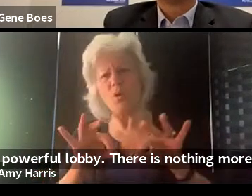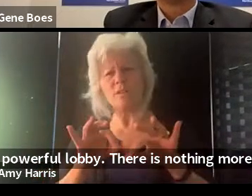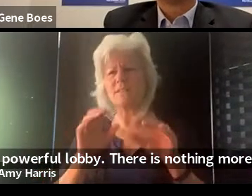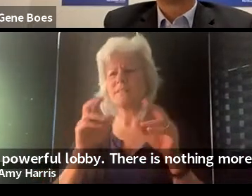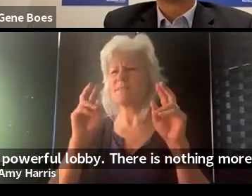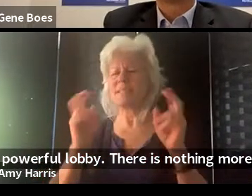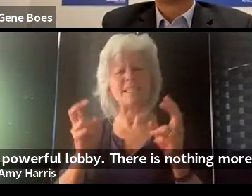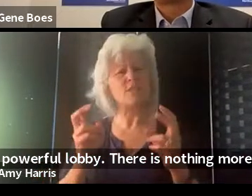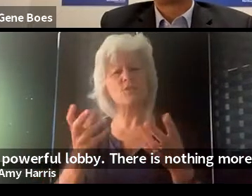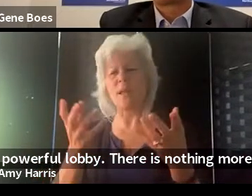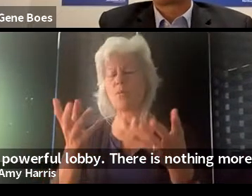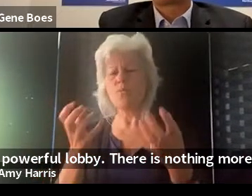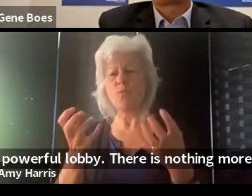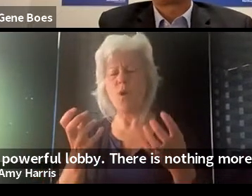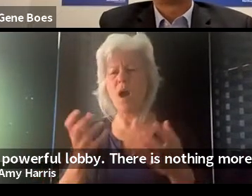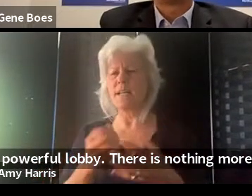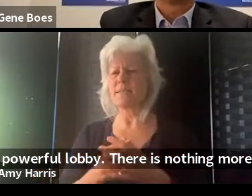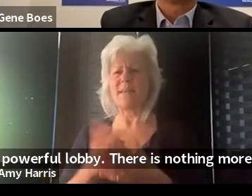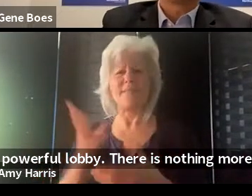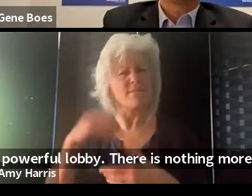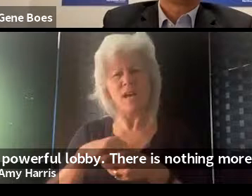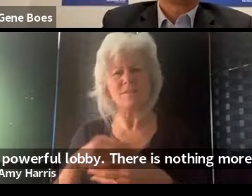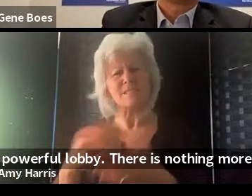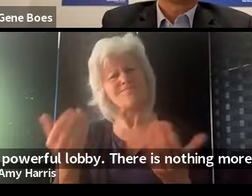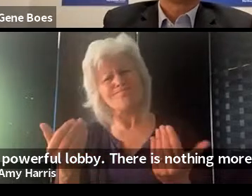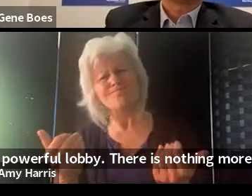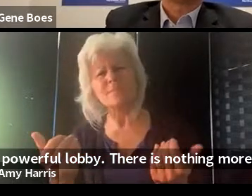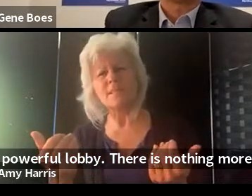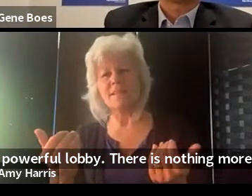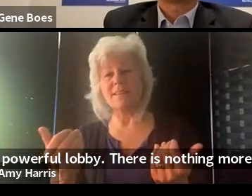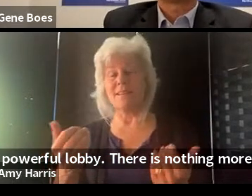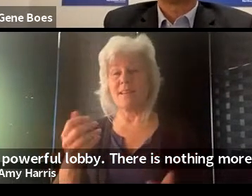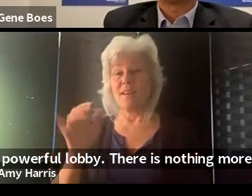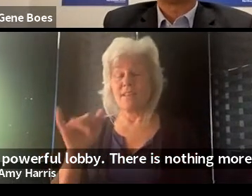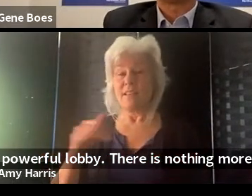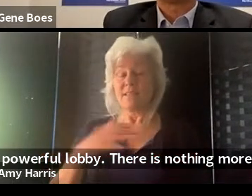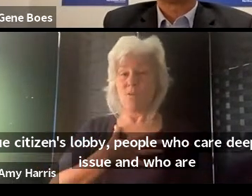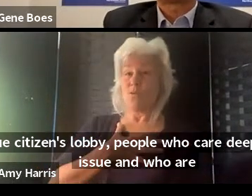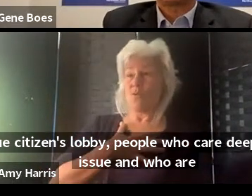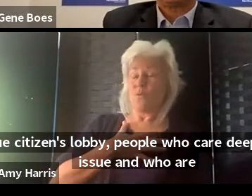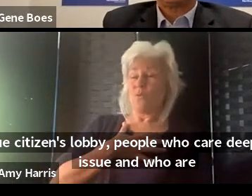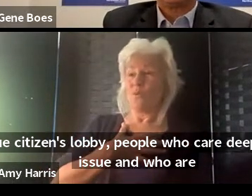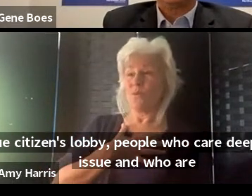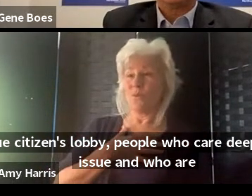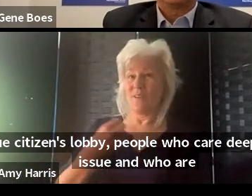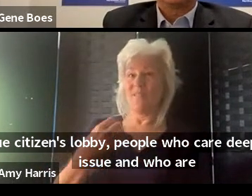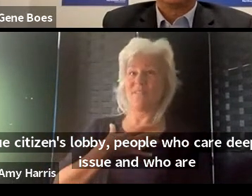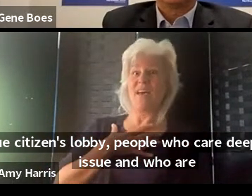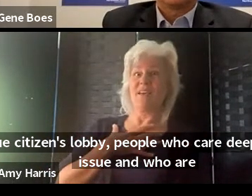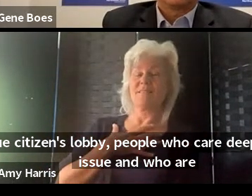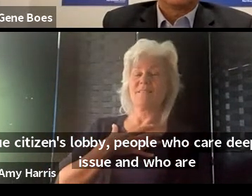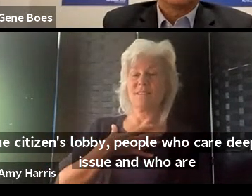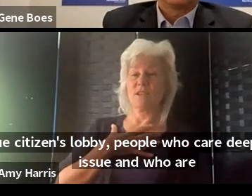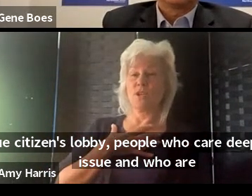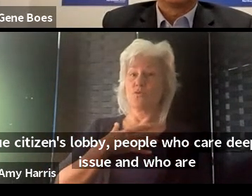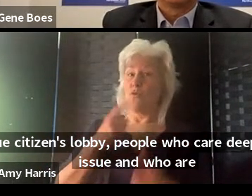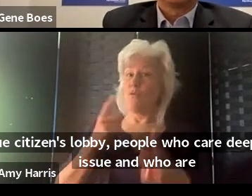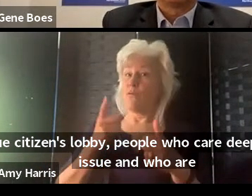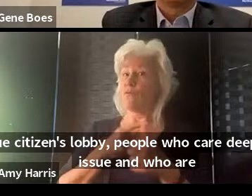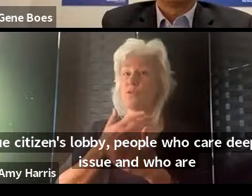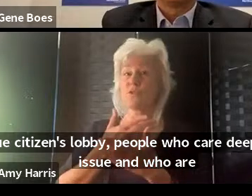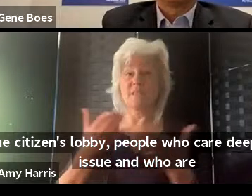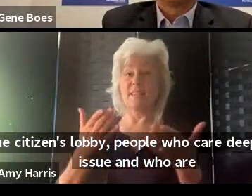who are involved in trying to carry that forward. So the first thing that